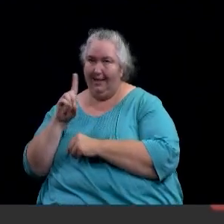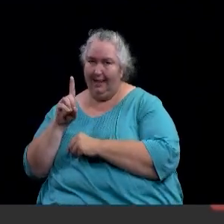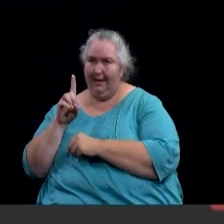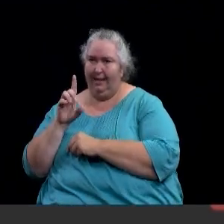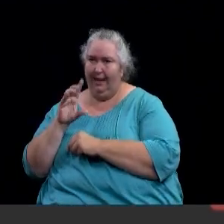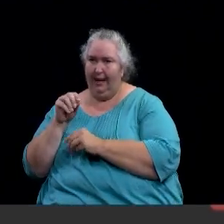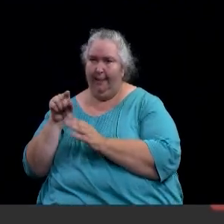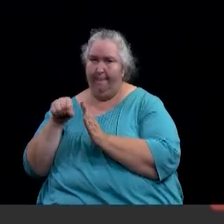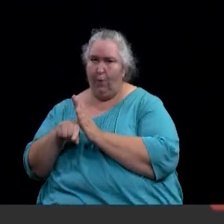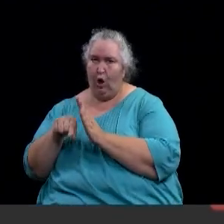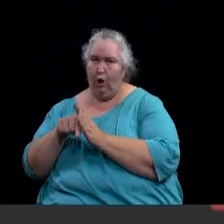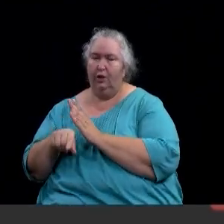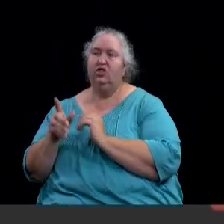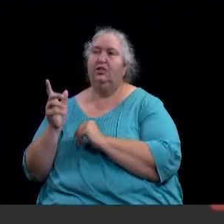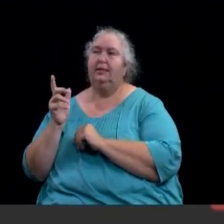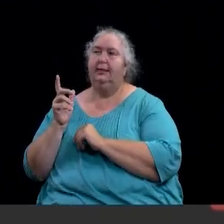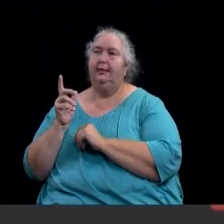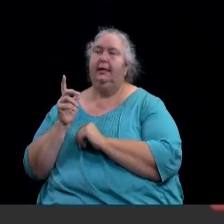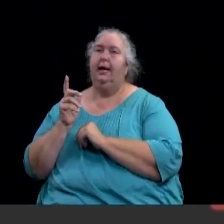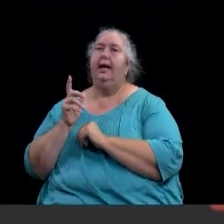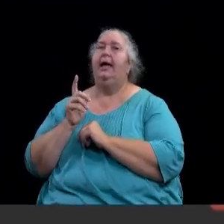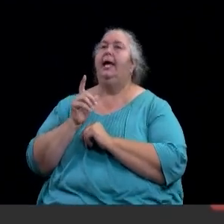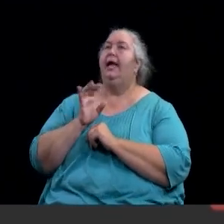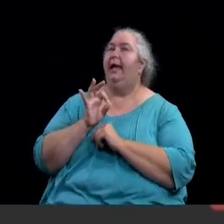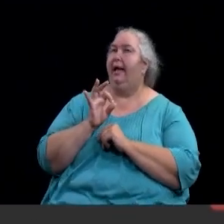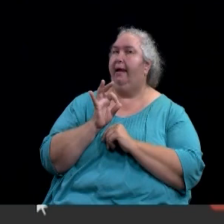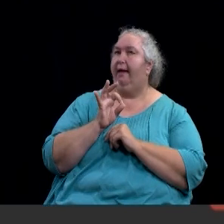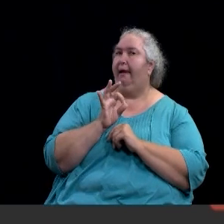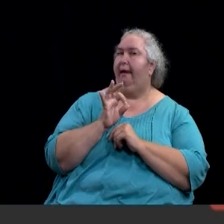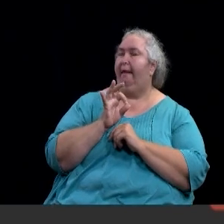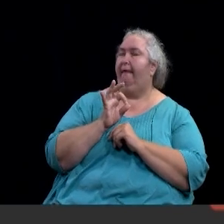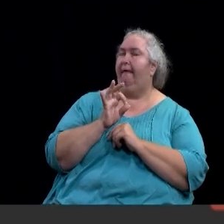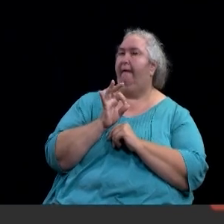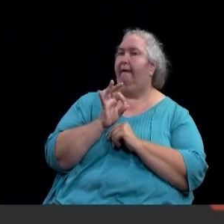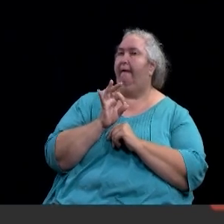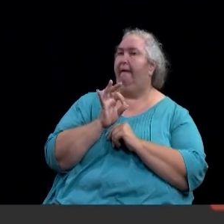could add where we are with the behavioral